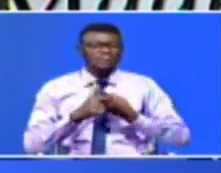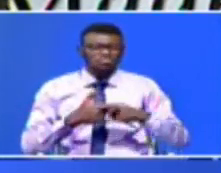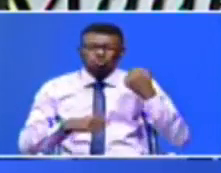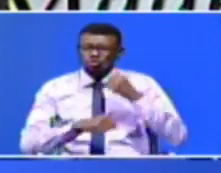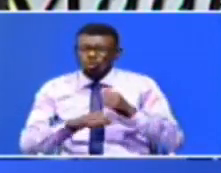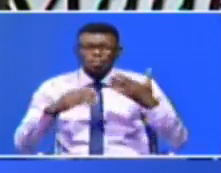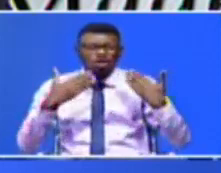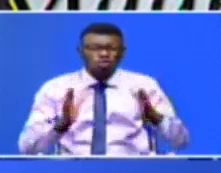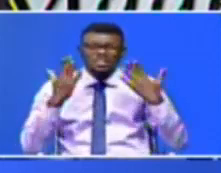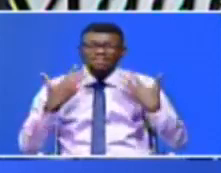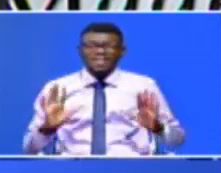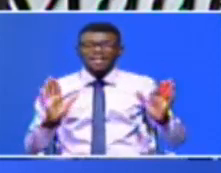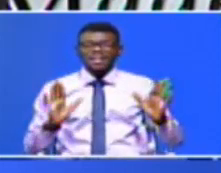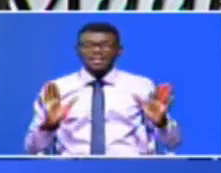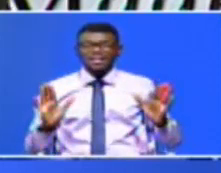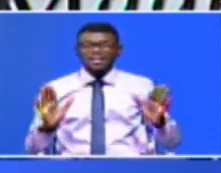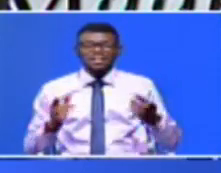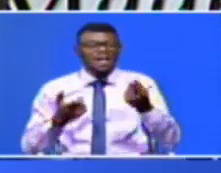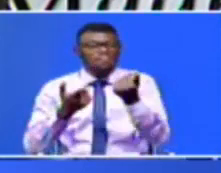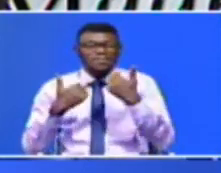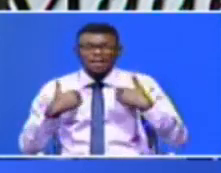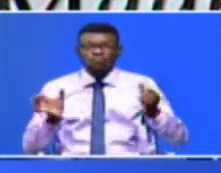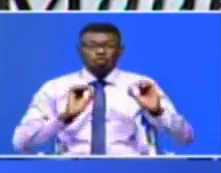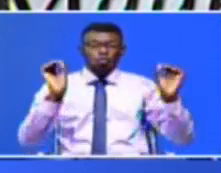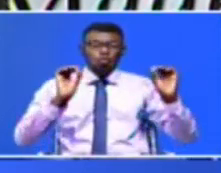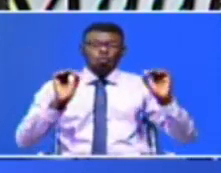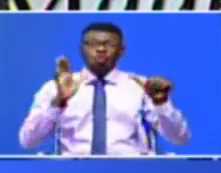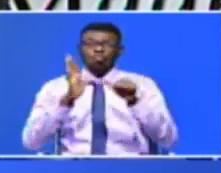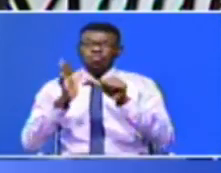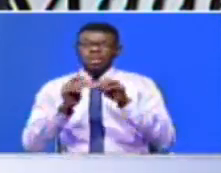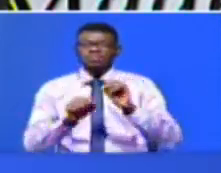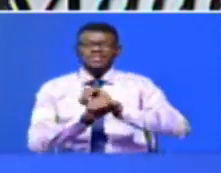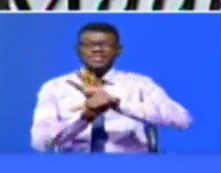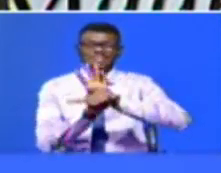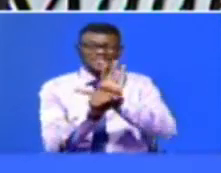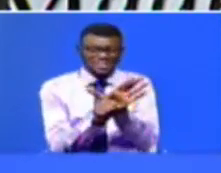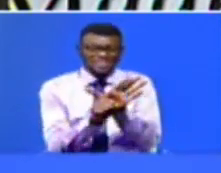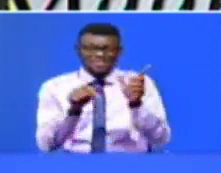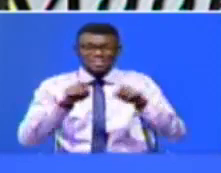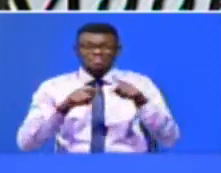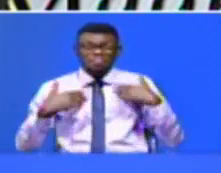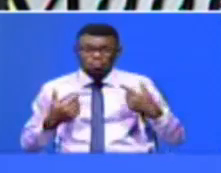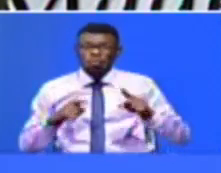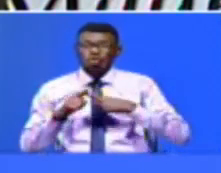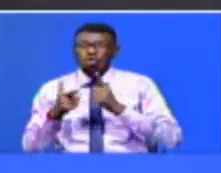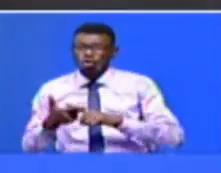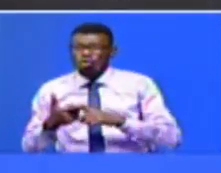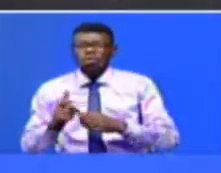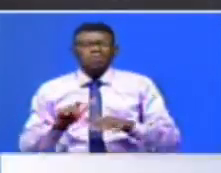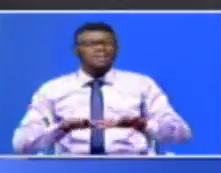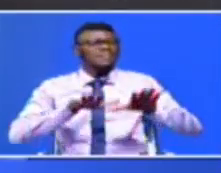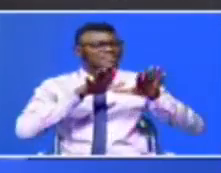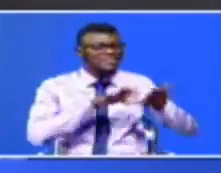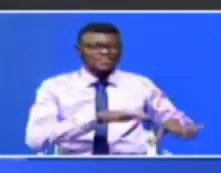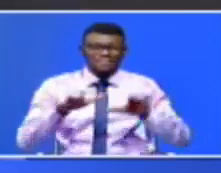jobs, and they have reduced income due to the pandemic, and most of them have been left to be destitute.